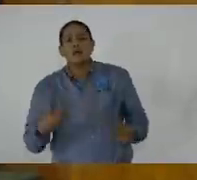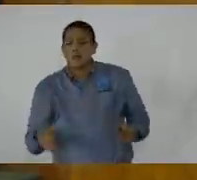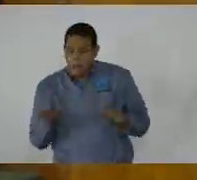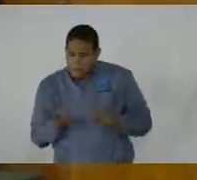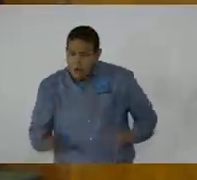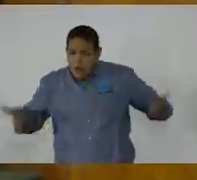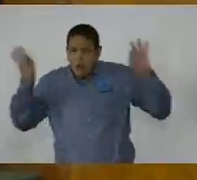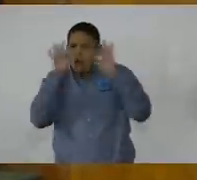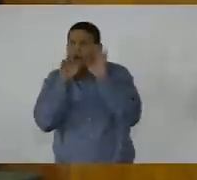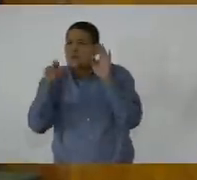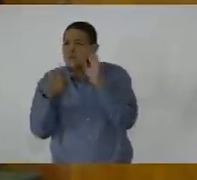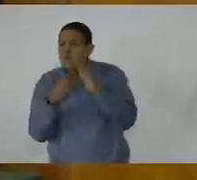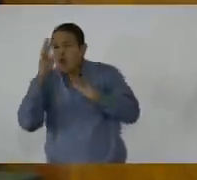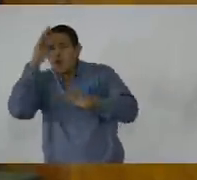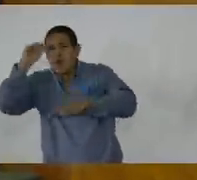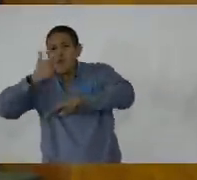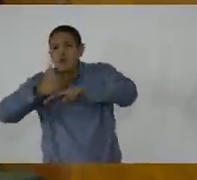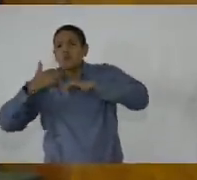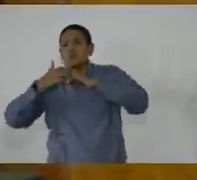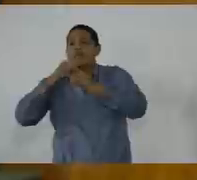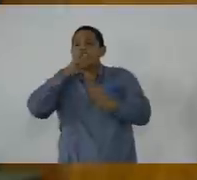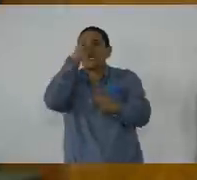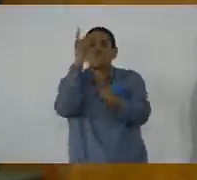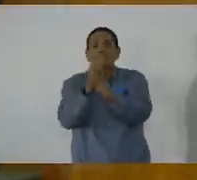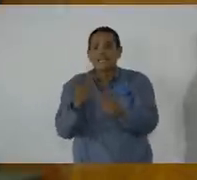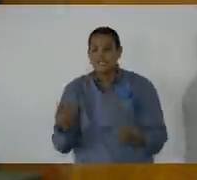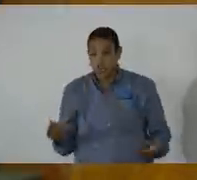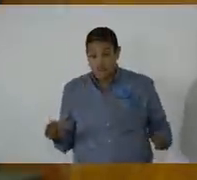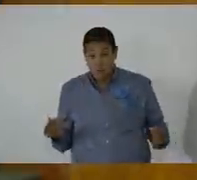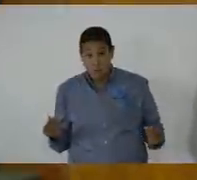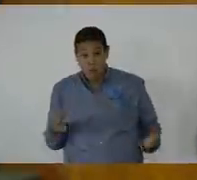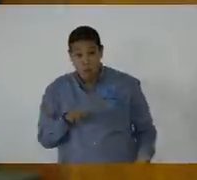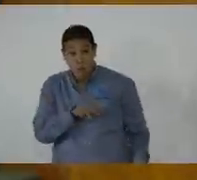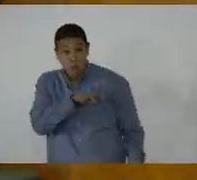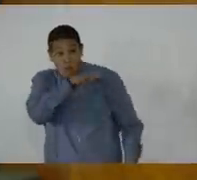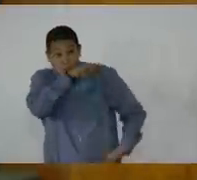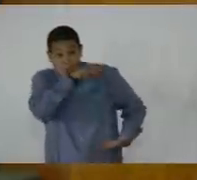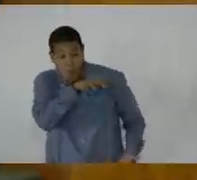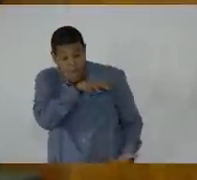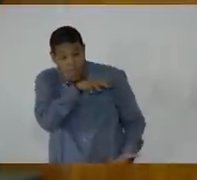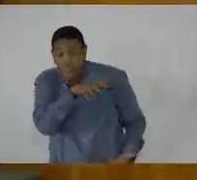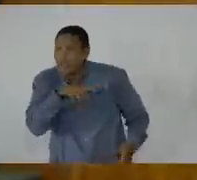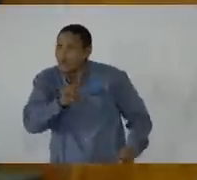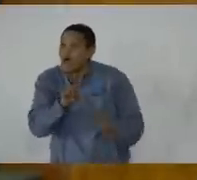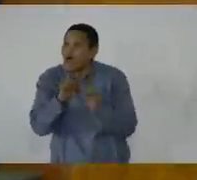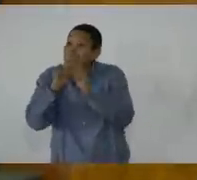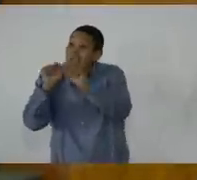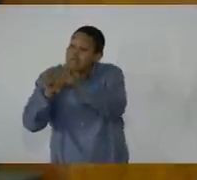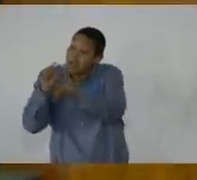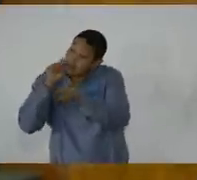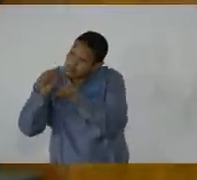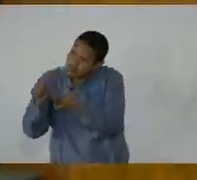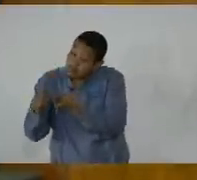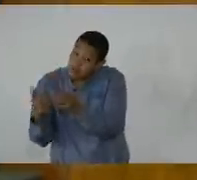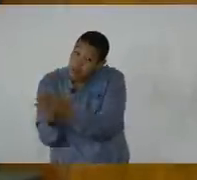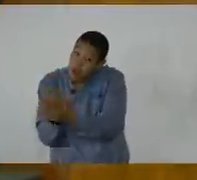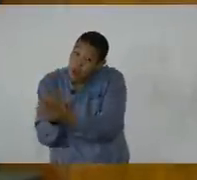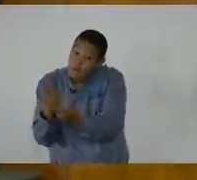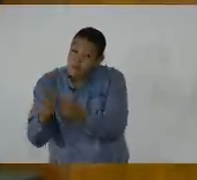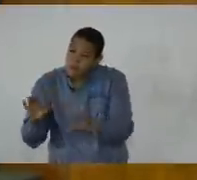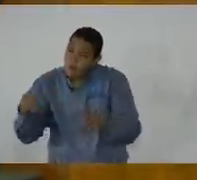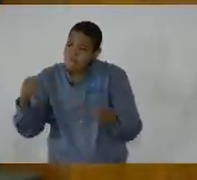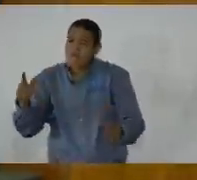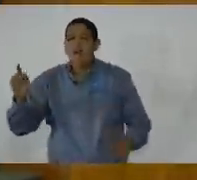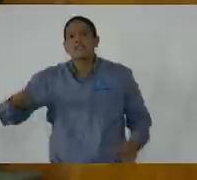role in the creation and retention of wealth while generating significant opportunities and providing the much